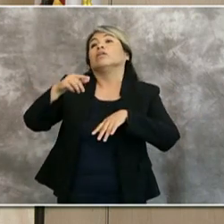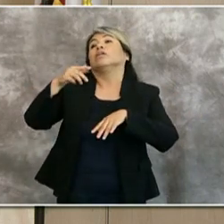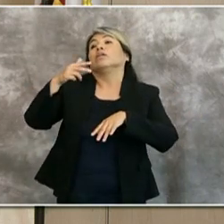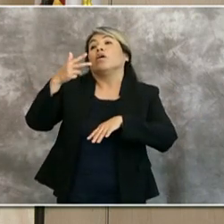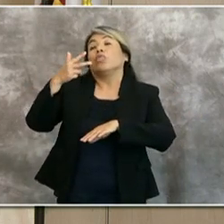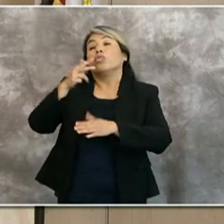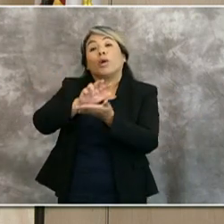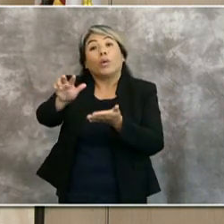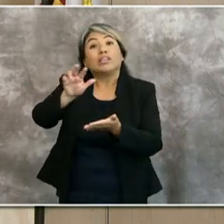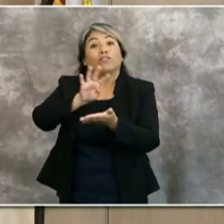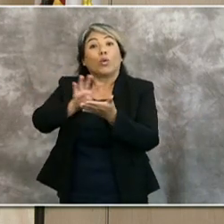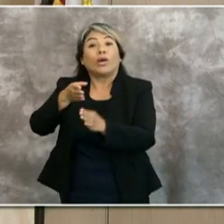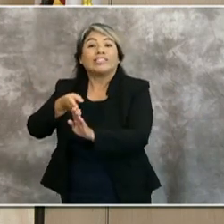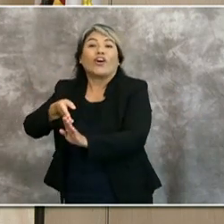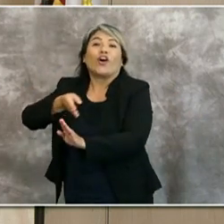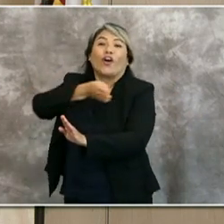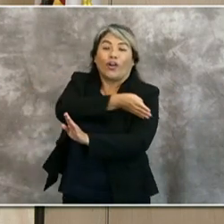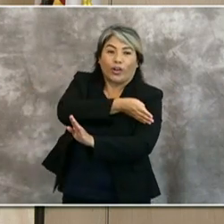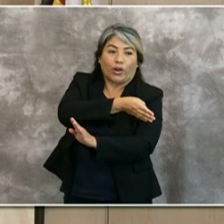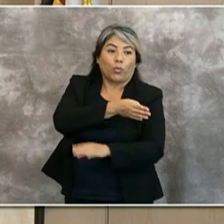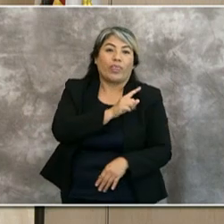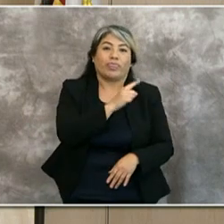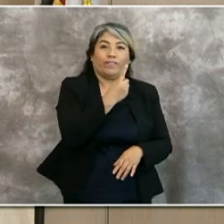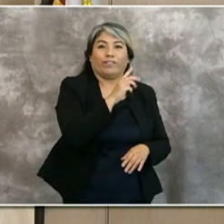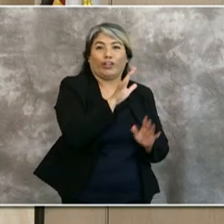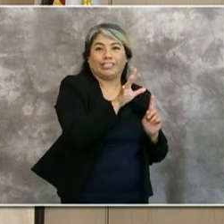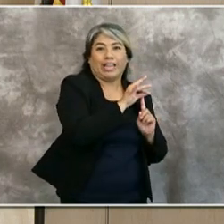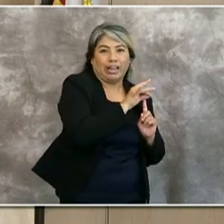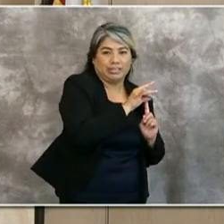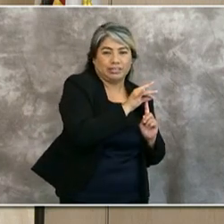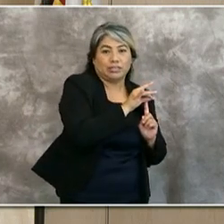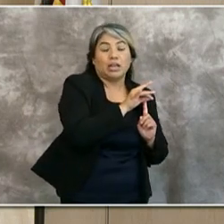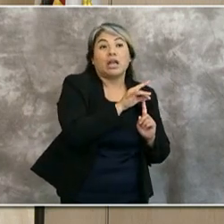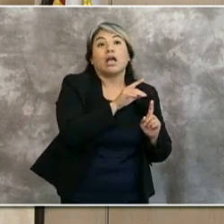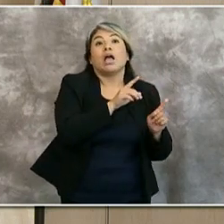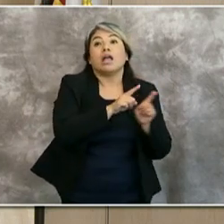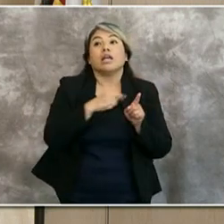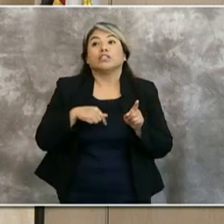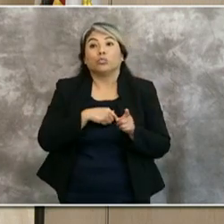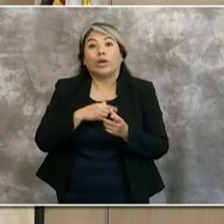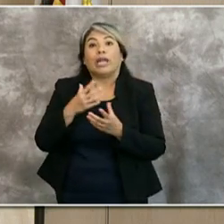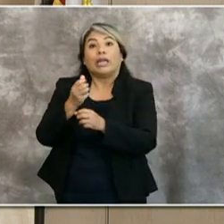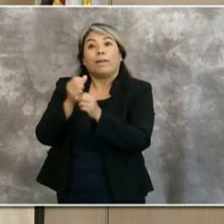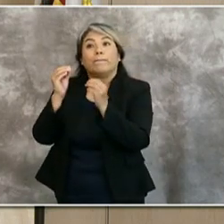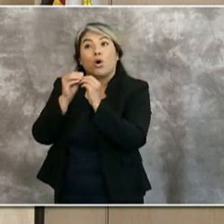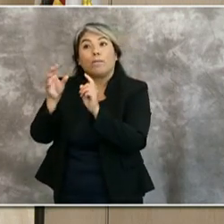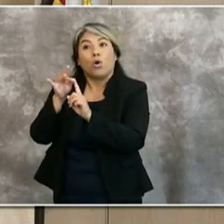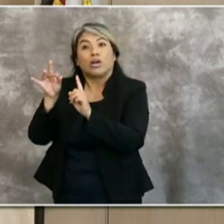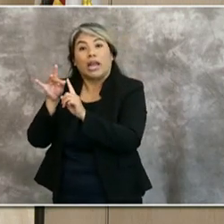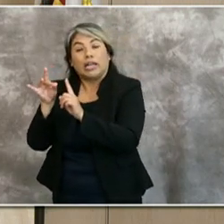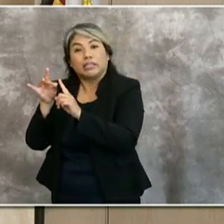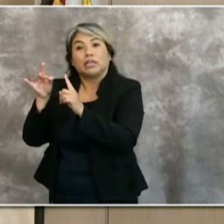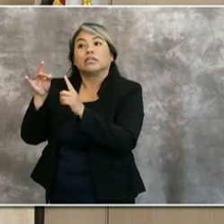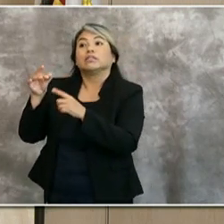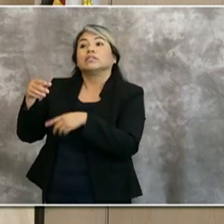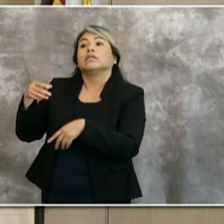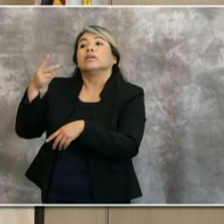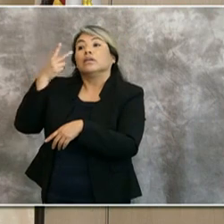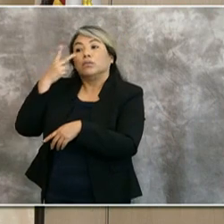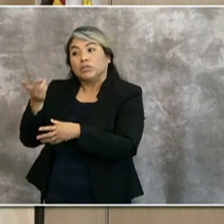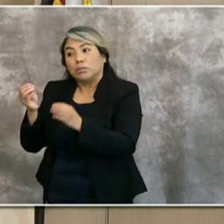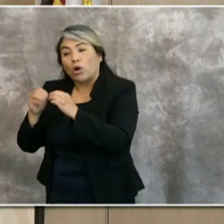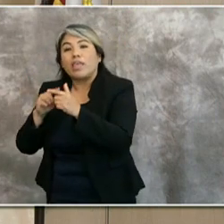weeks earlier with the very first case. And as we get additional cases, and then it